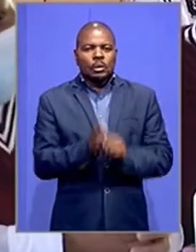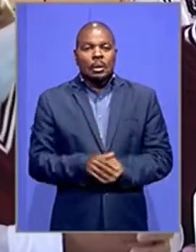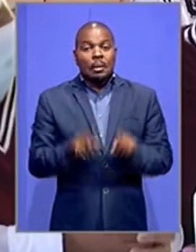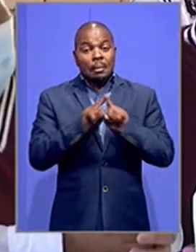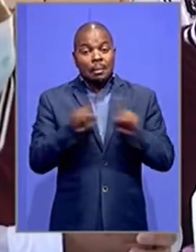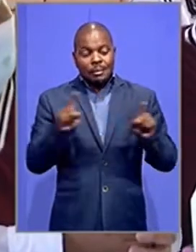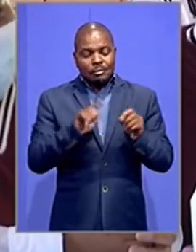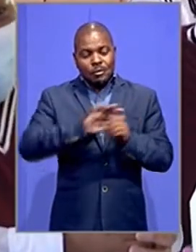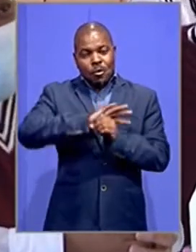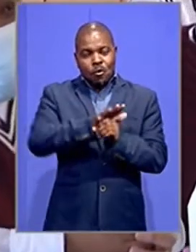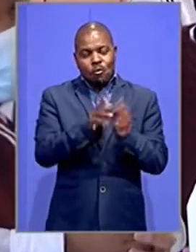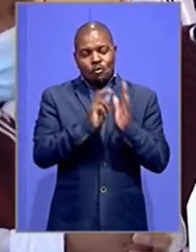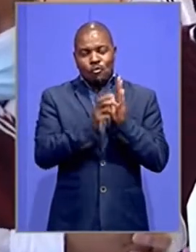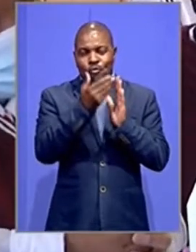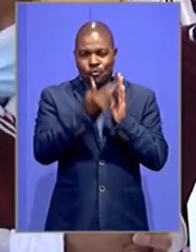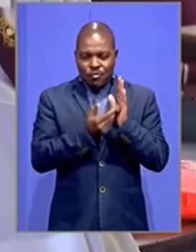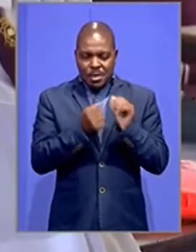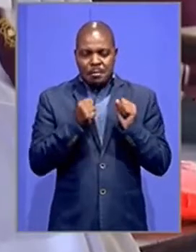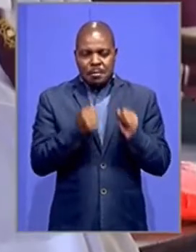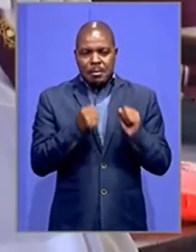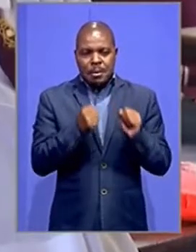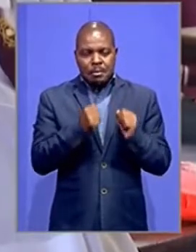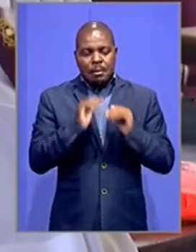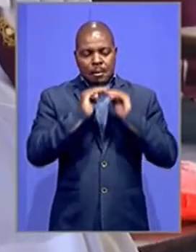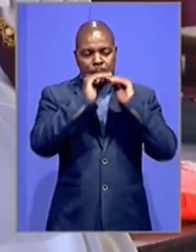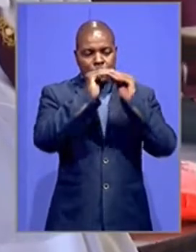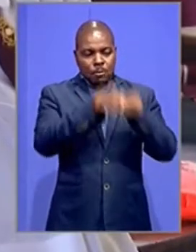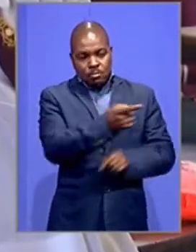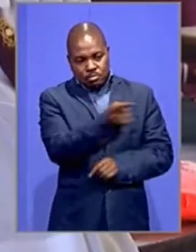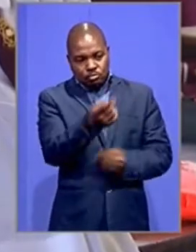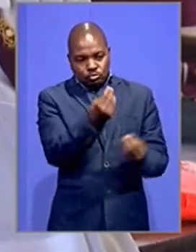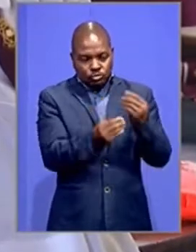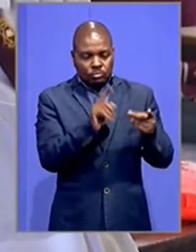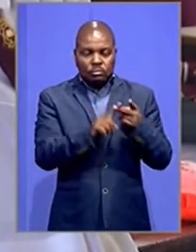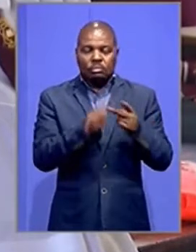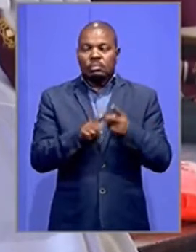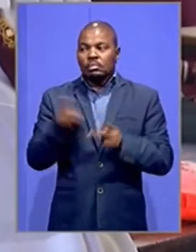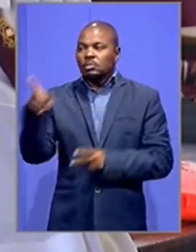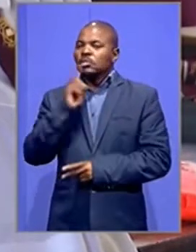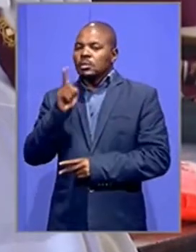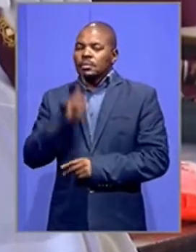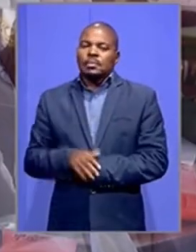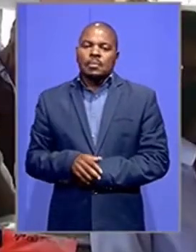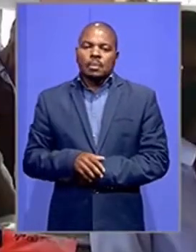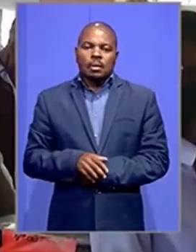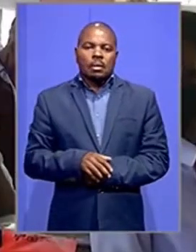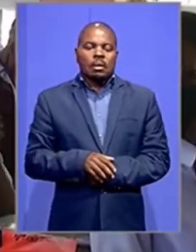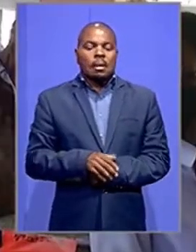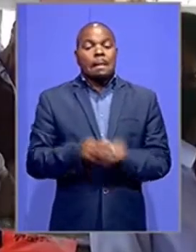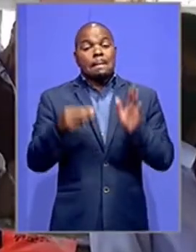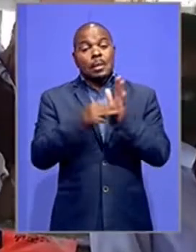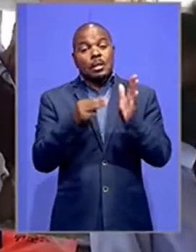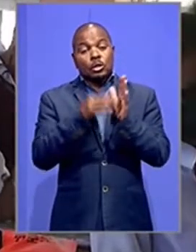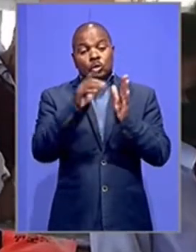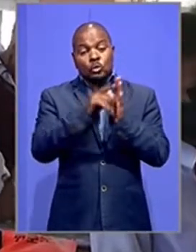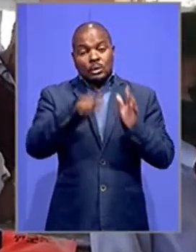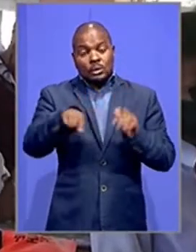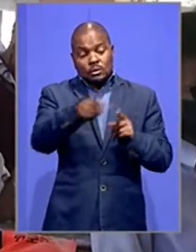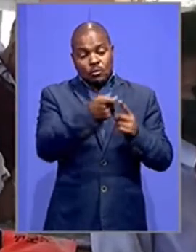ya COVID-19 e tla tswelela go sireletsa barutwana le barutabana kgatlhanong le bolwetse. Barutwana ba Marematlou ba sekolo